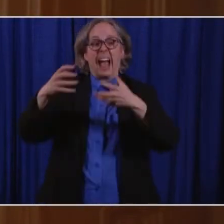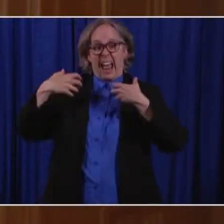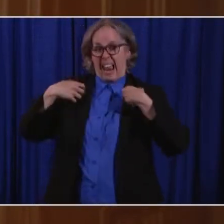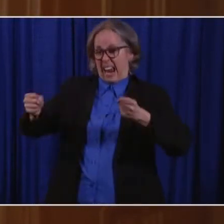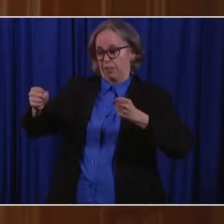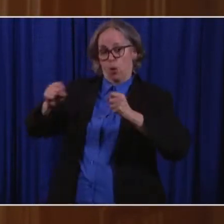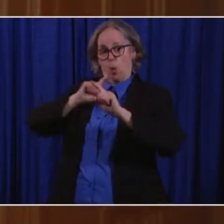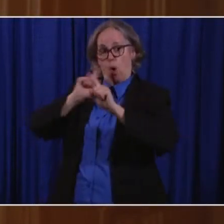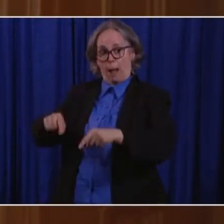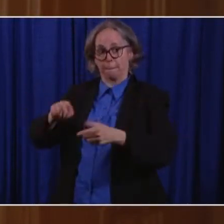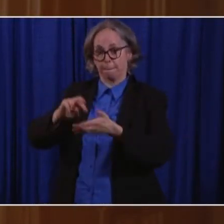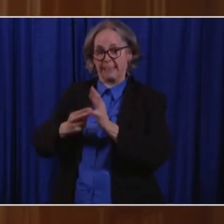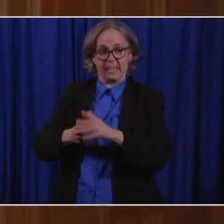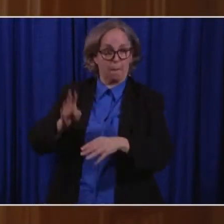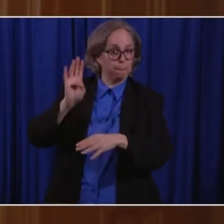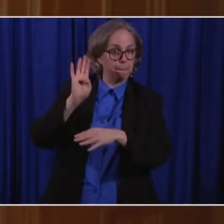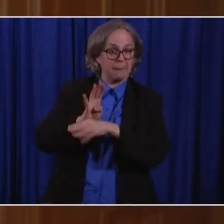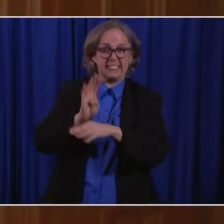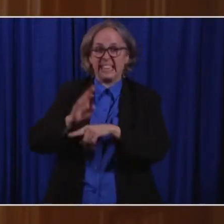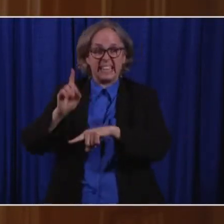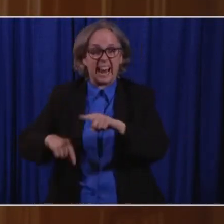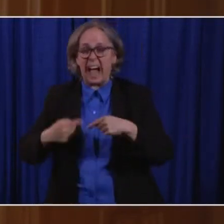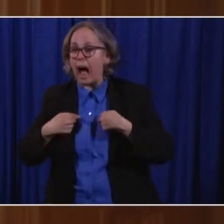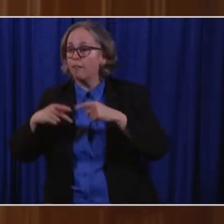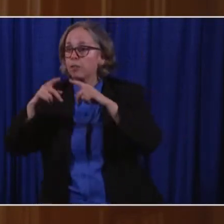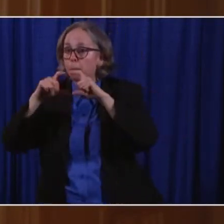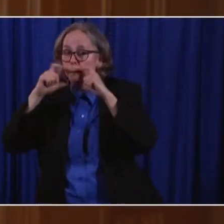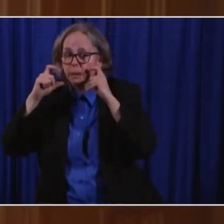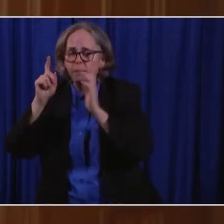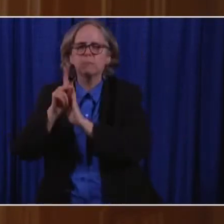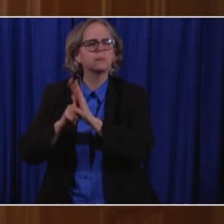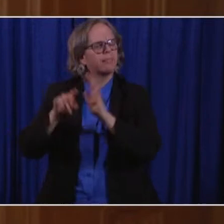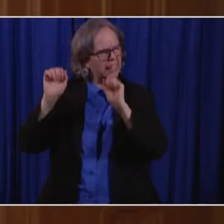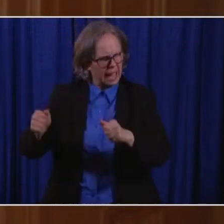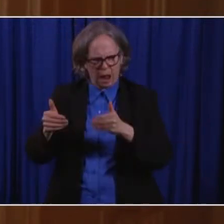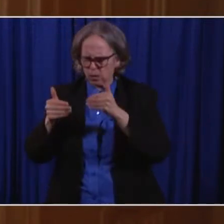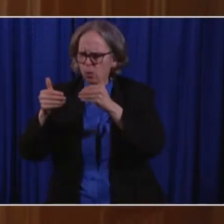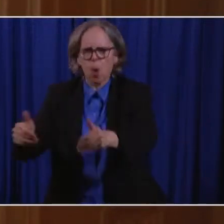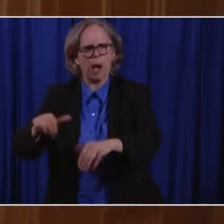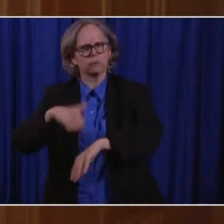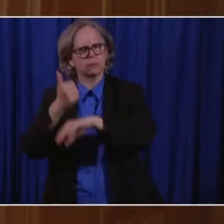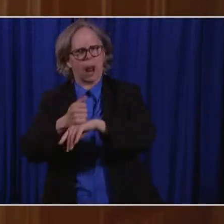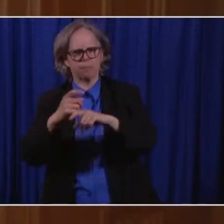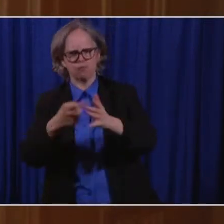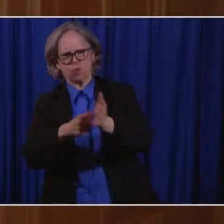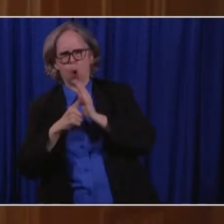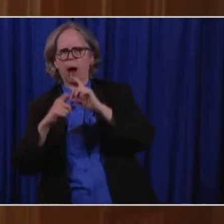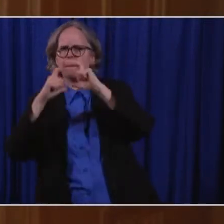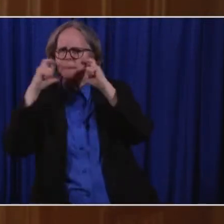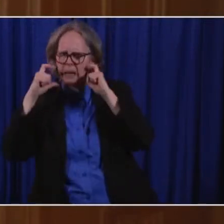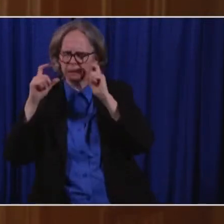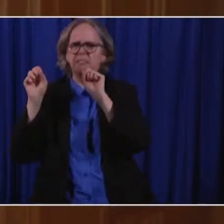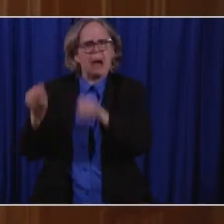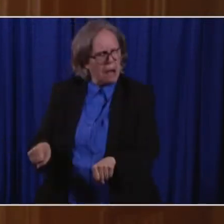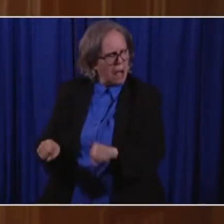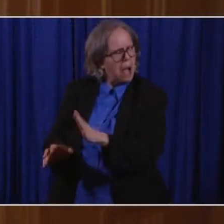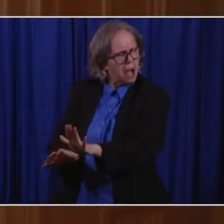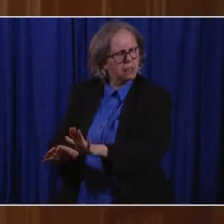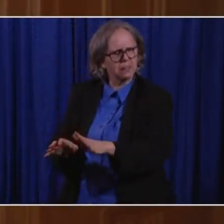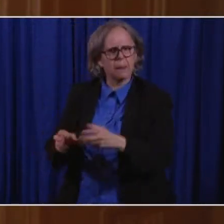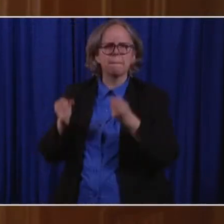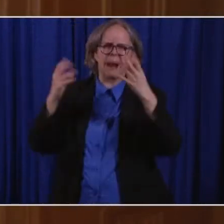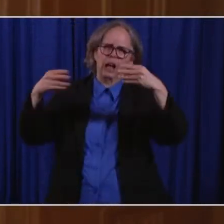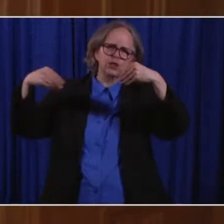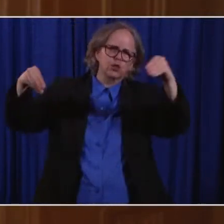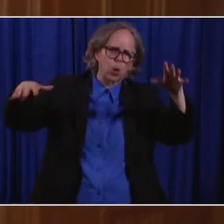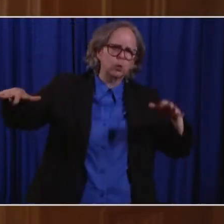own requirements. In fact, based upon the experience of other states, we expect that many stores or businesses may